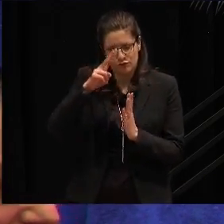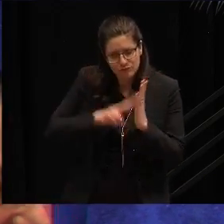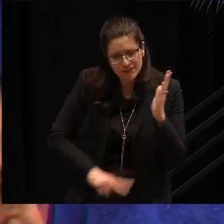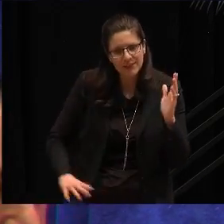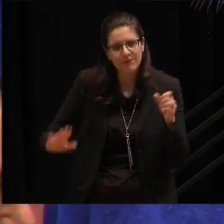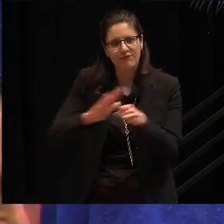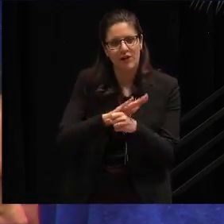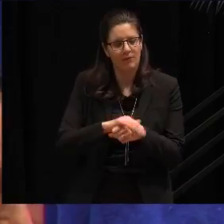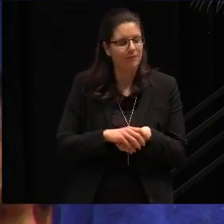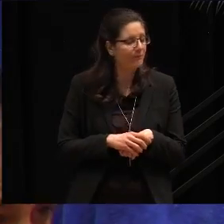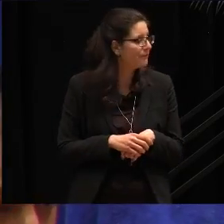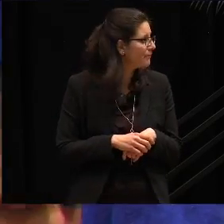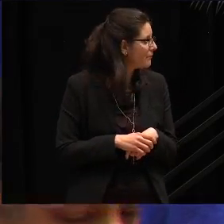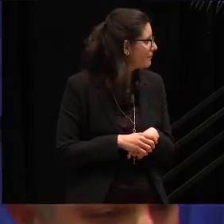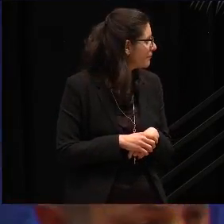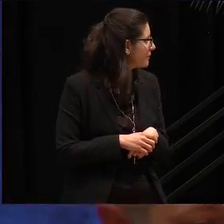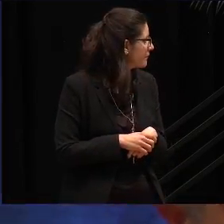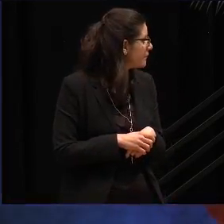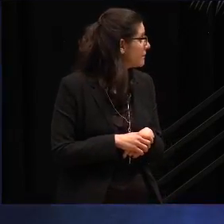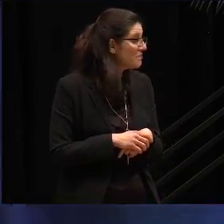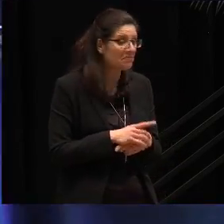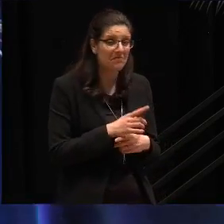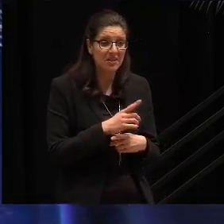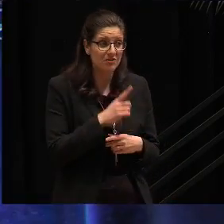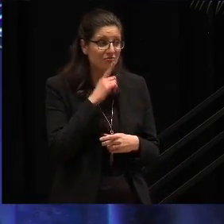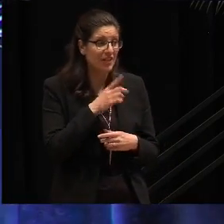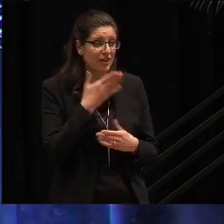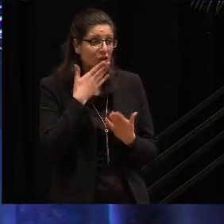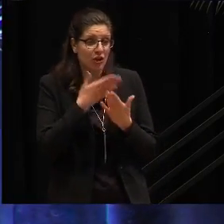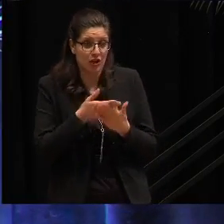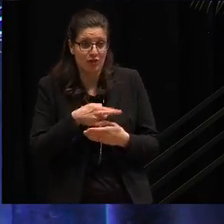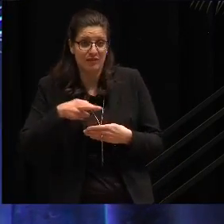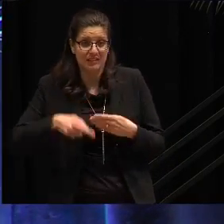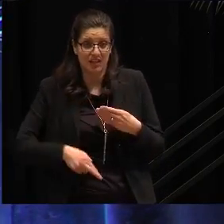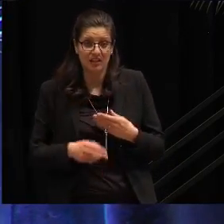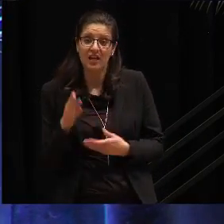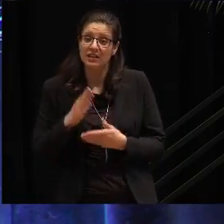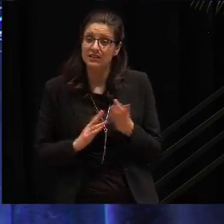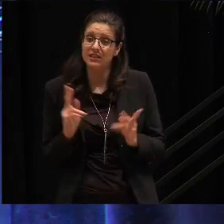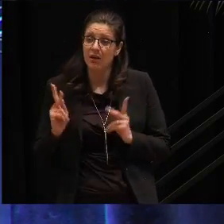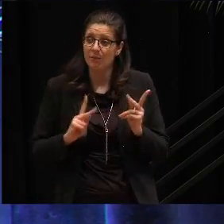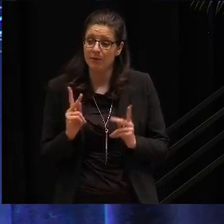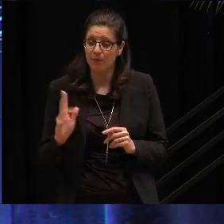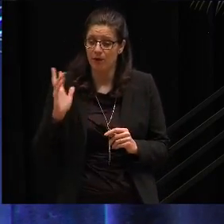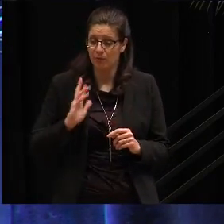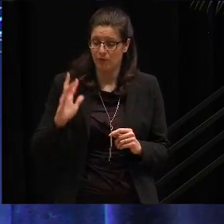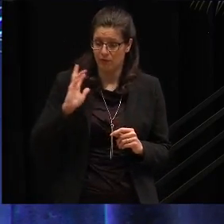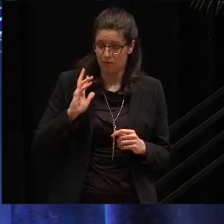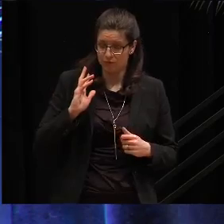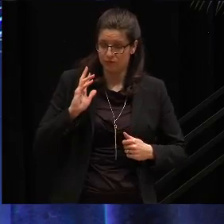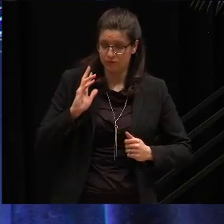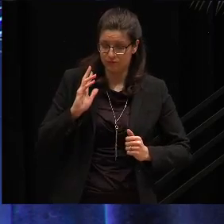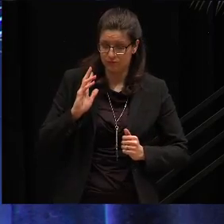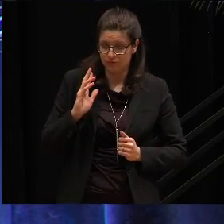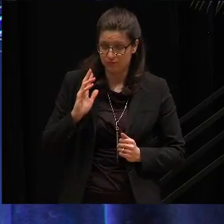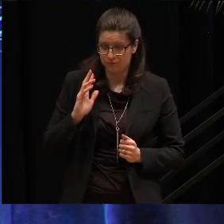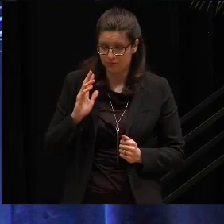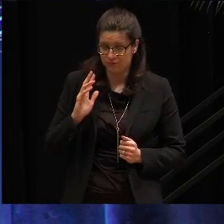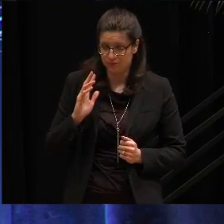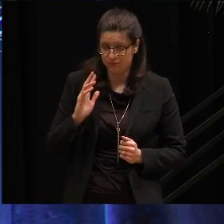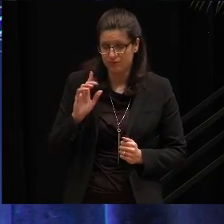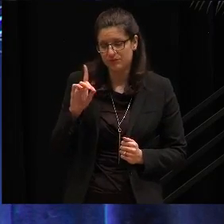some good has come of it, and what Mike said, I mean, when you think about it, some people who may have been considered, if Devin